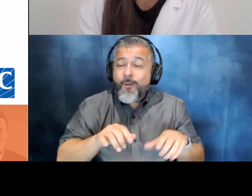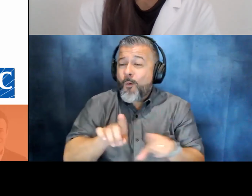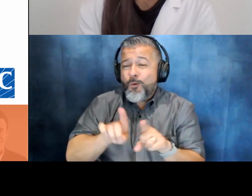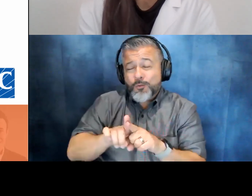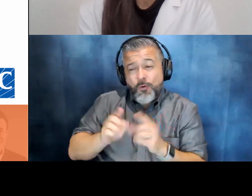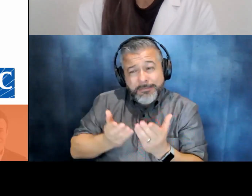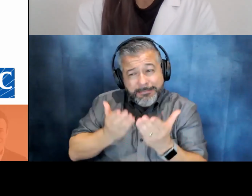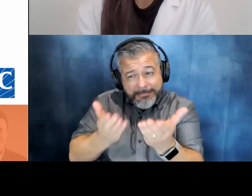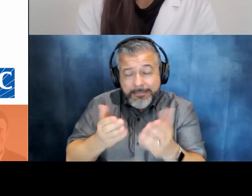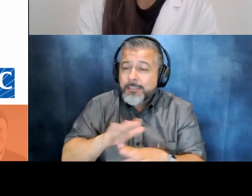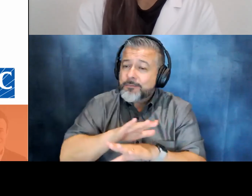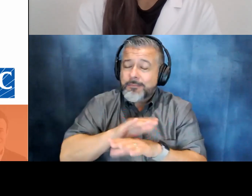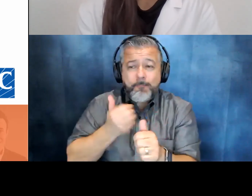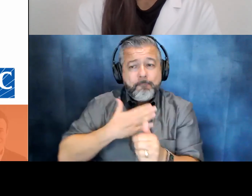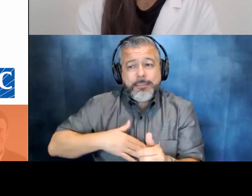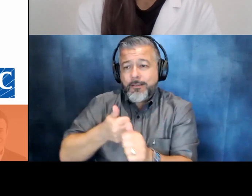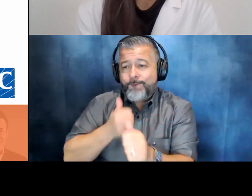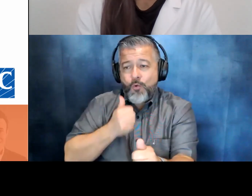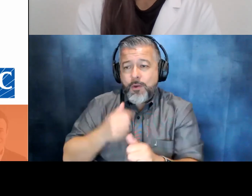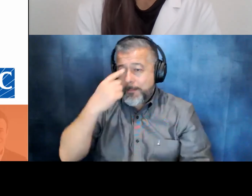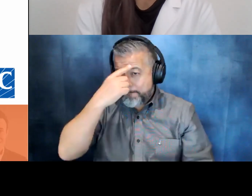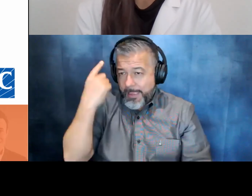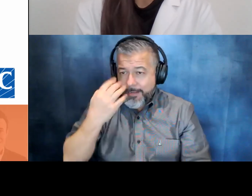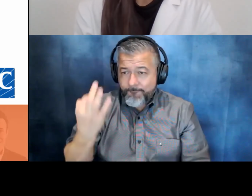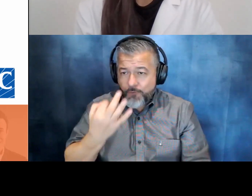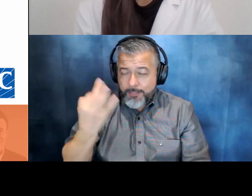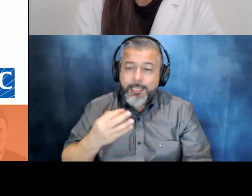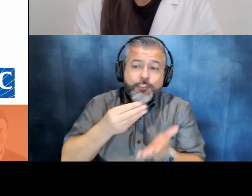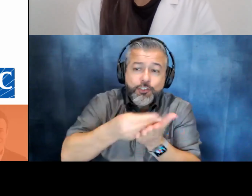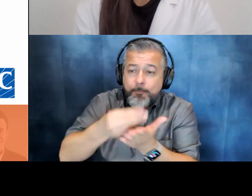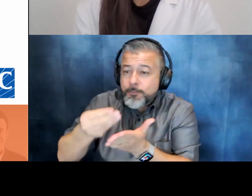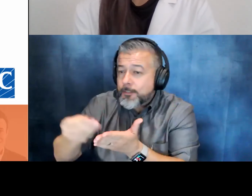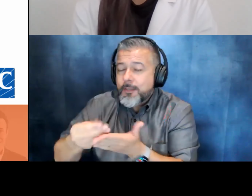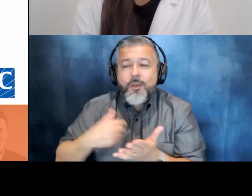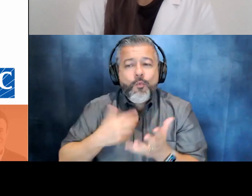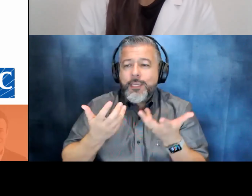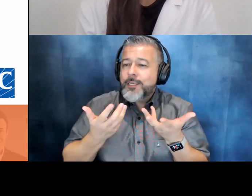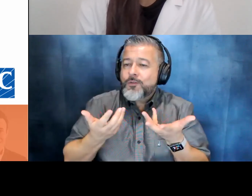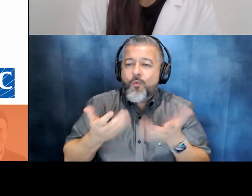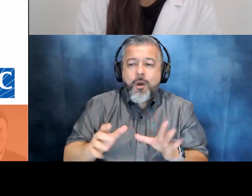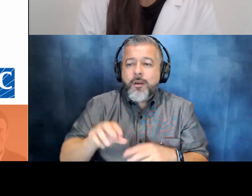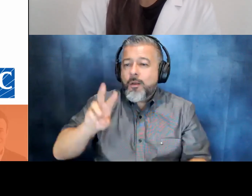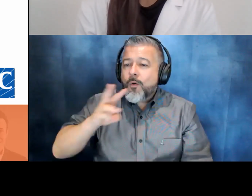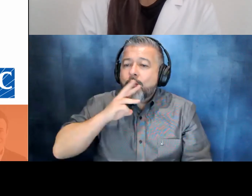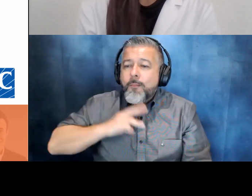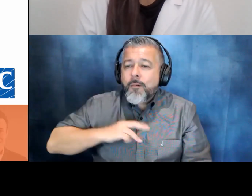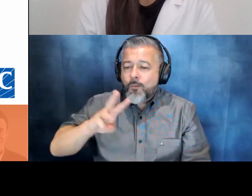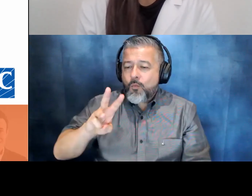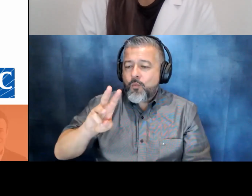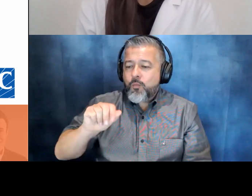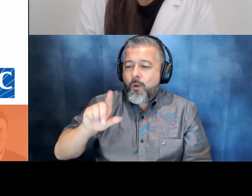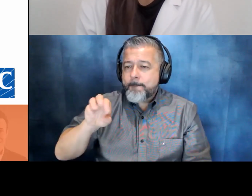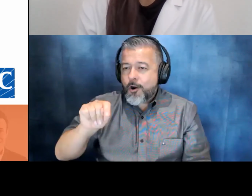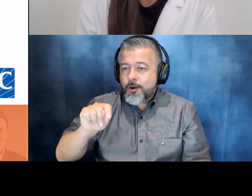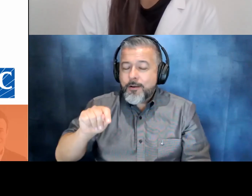don't need any stampedes at Walmart this year, okay? And same with all the other holiday events that we enjoy. We